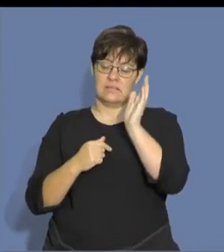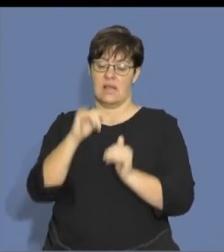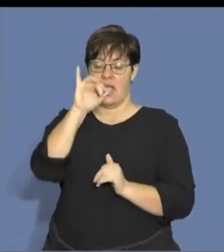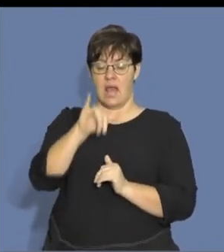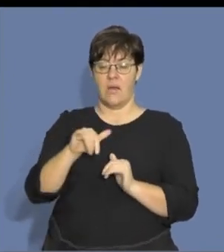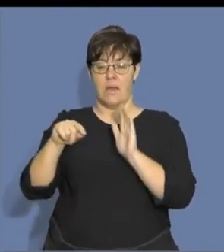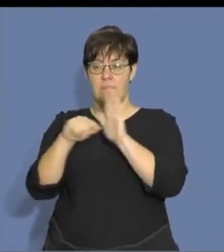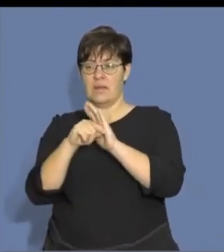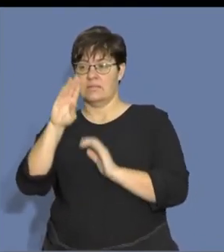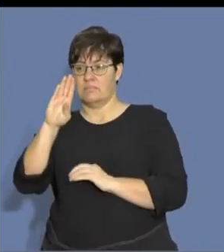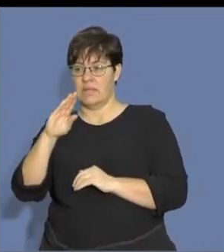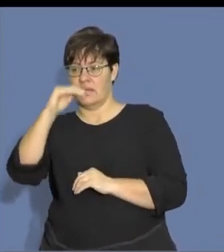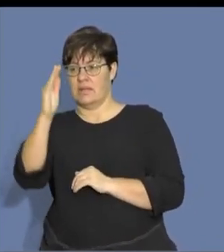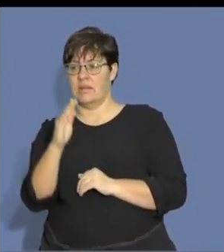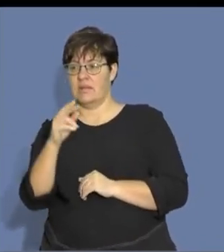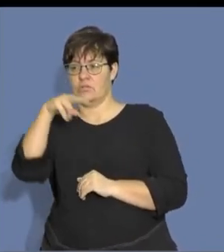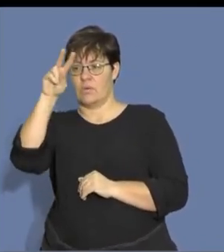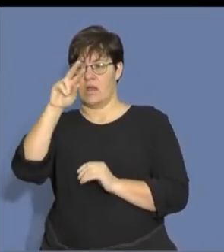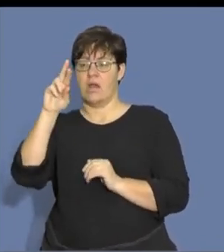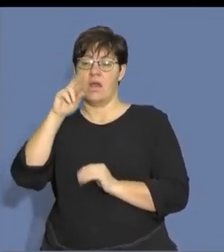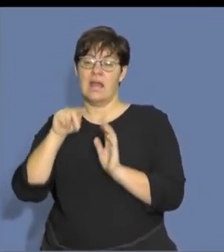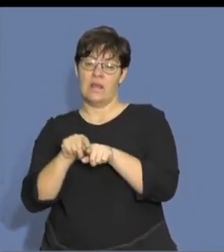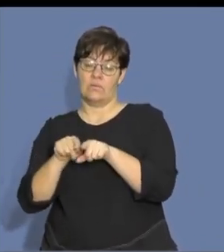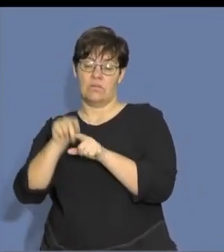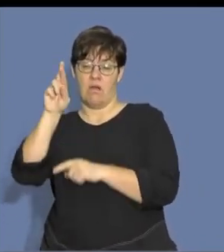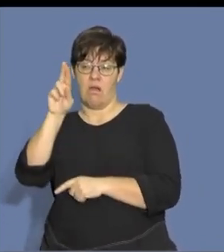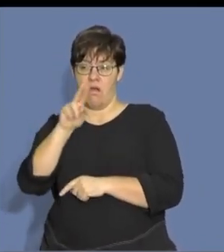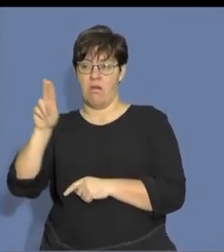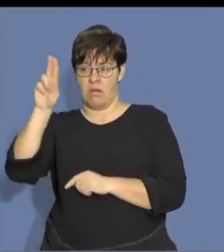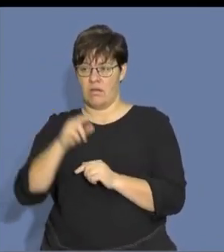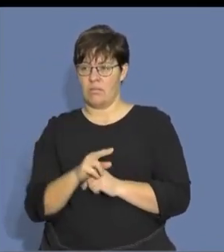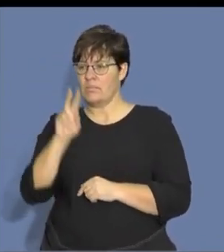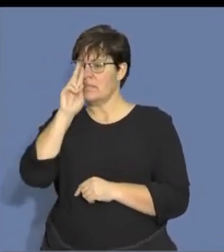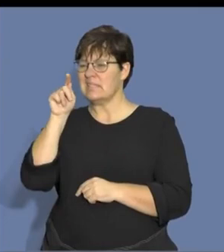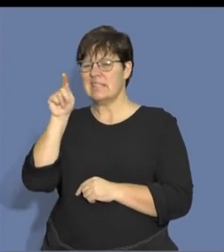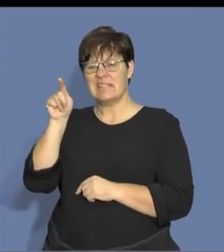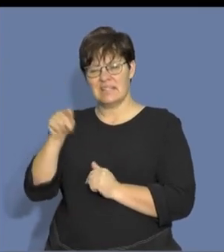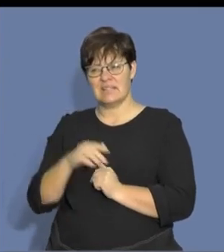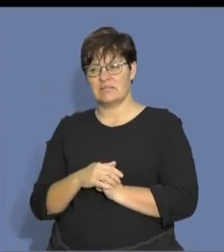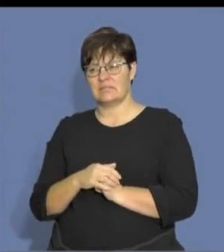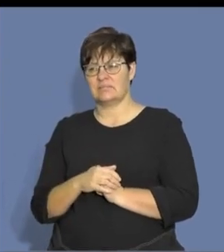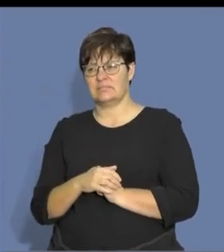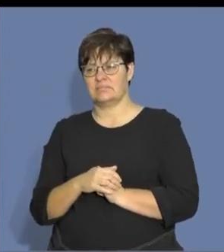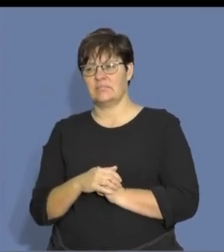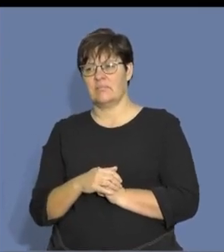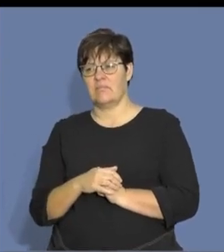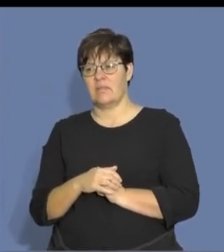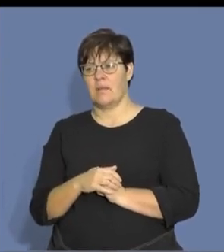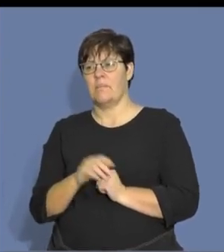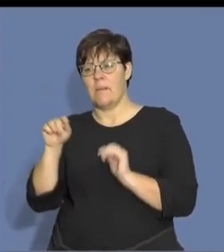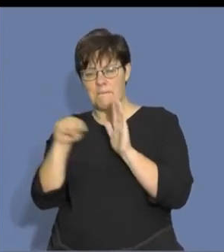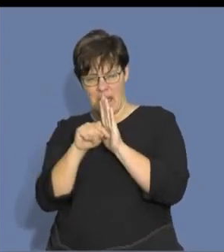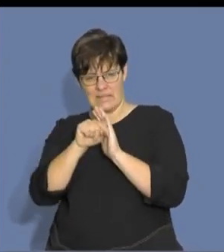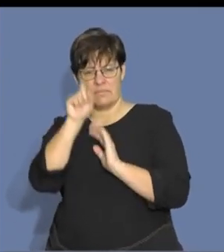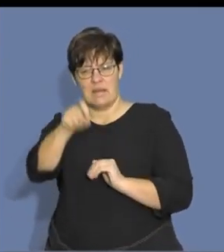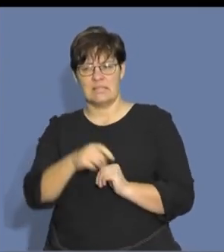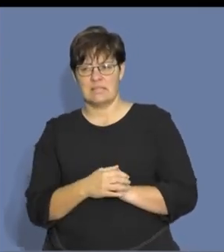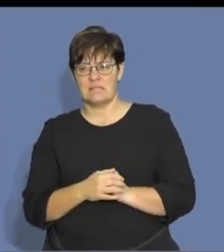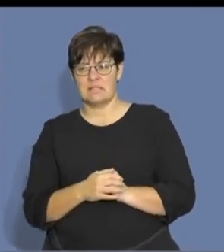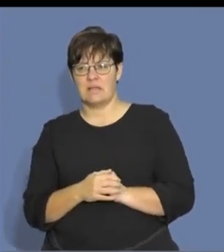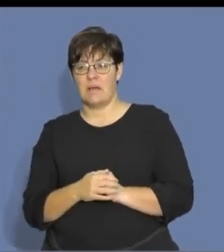squared. So I'm going to go and write this. Does everybody see that that needs to be a minus,